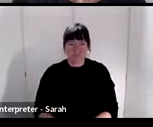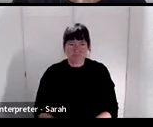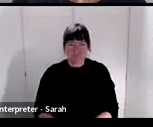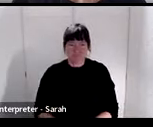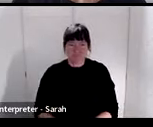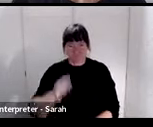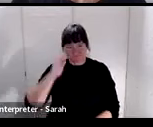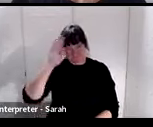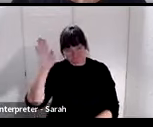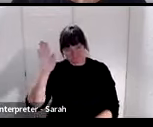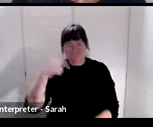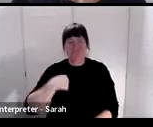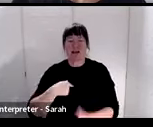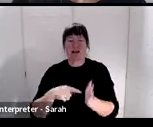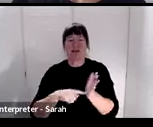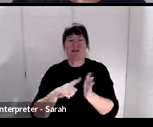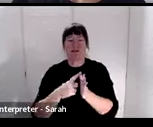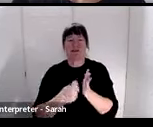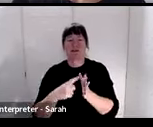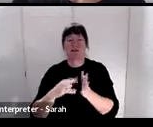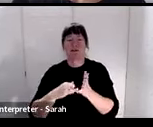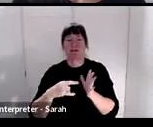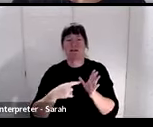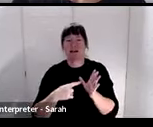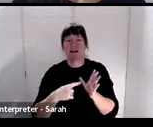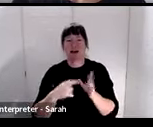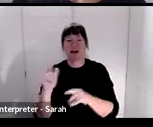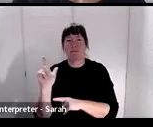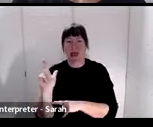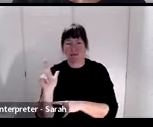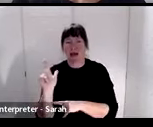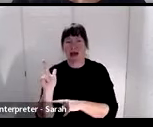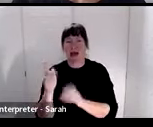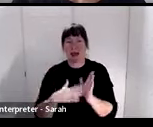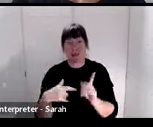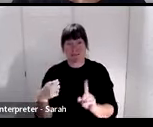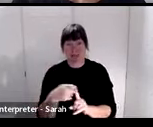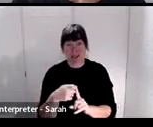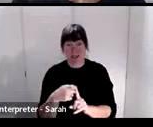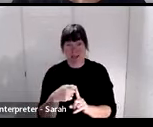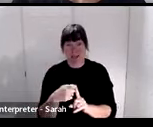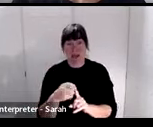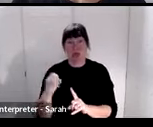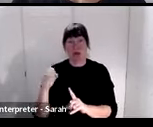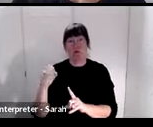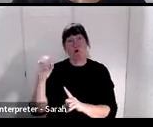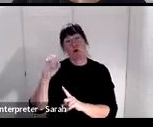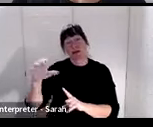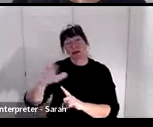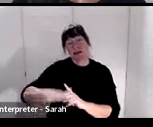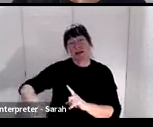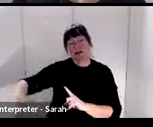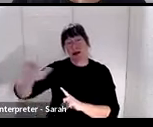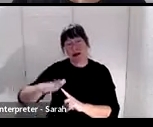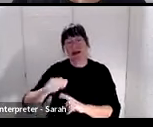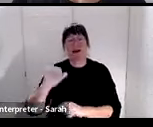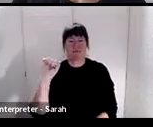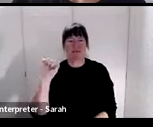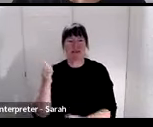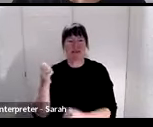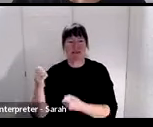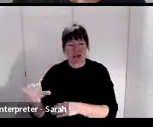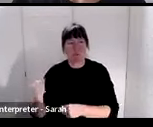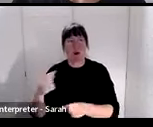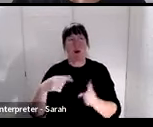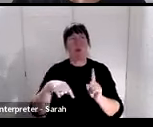Talofa, my name is Teresa Ngubi. I am the Labour MP for the Otaki electorate. I am Samoan